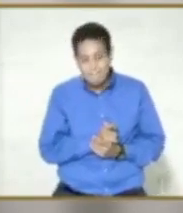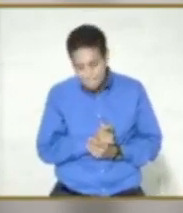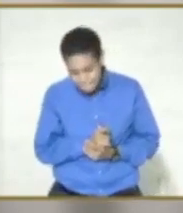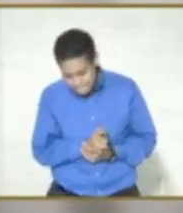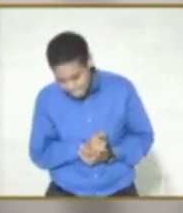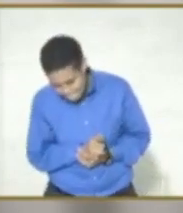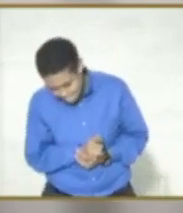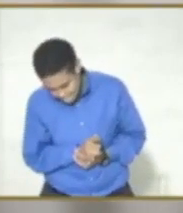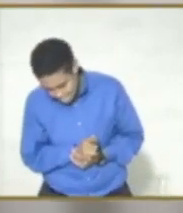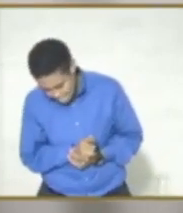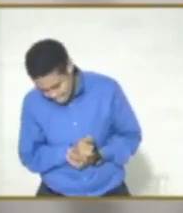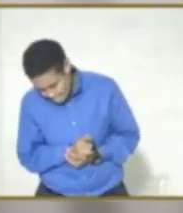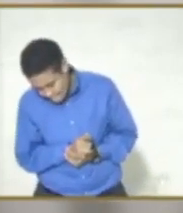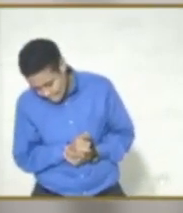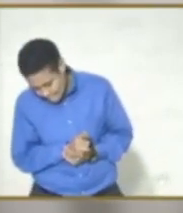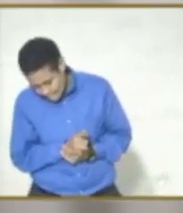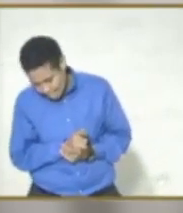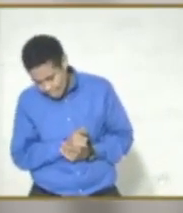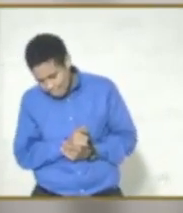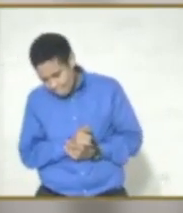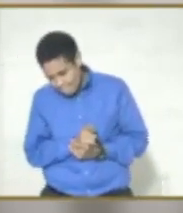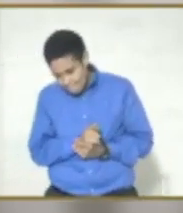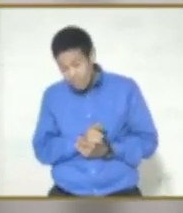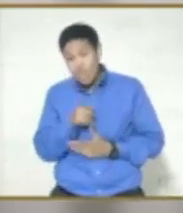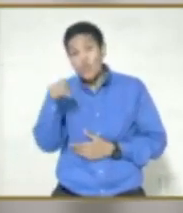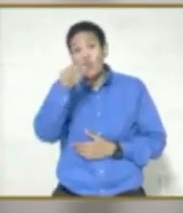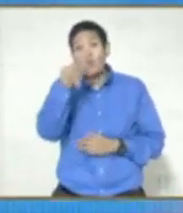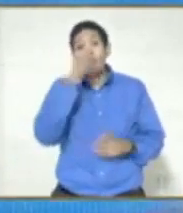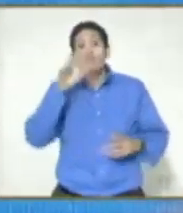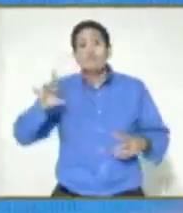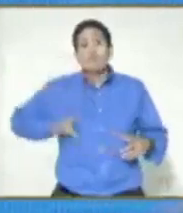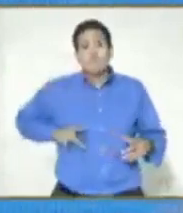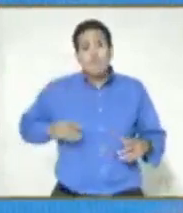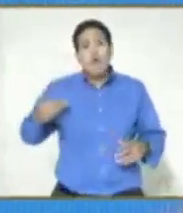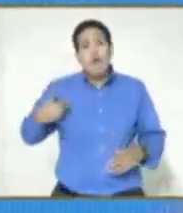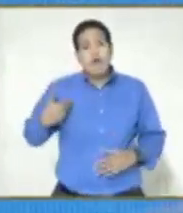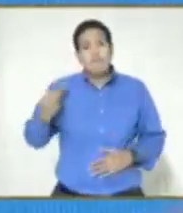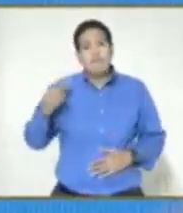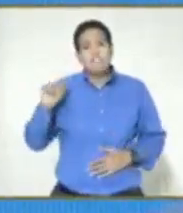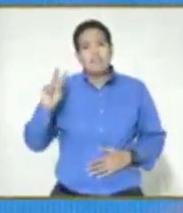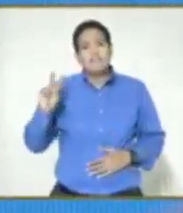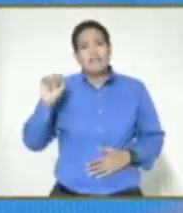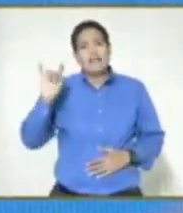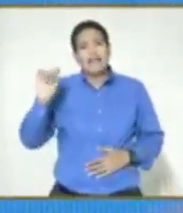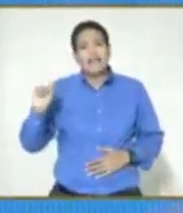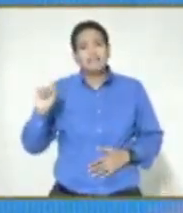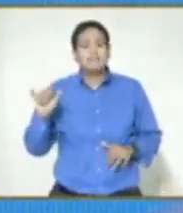persons who are afflicted by HIV/AIDS, the same standard of